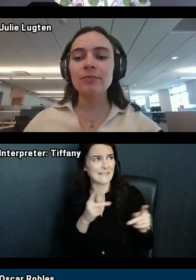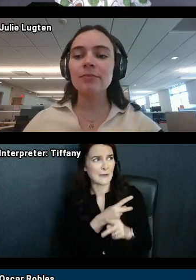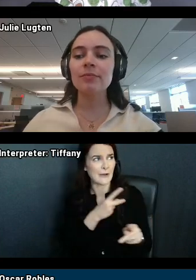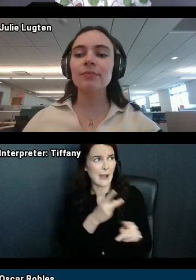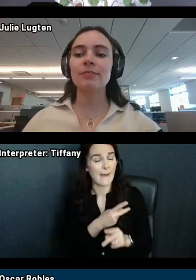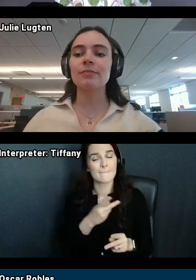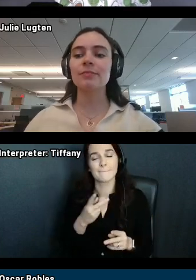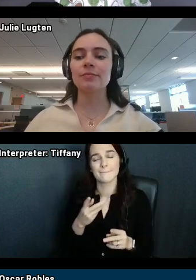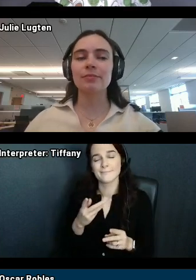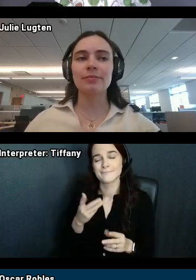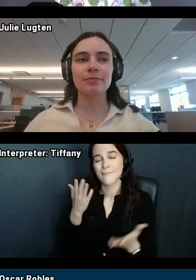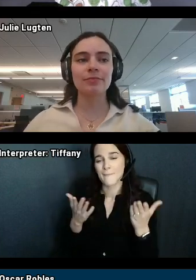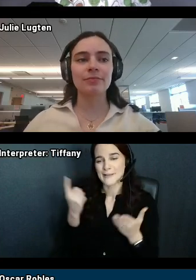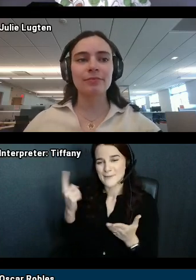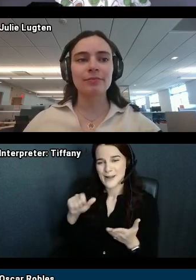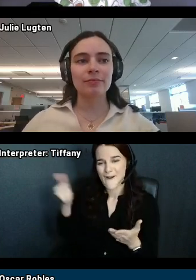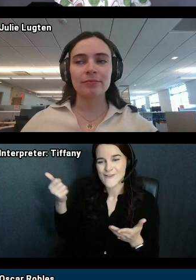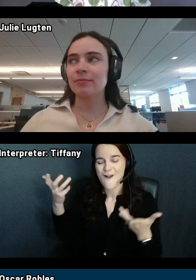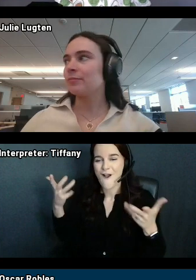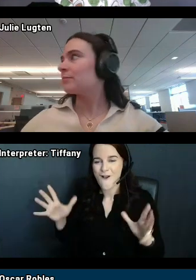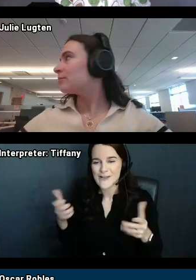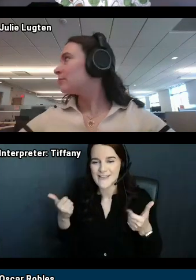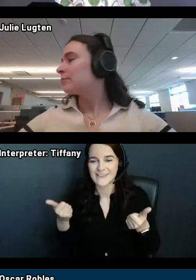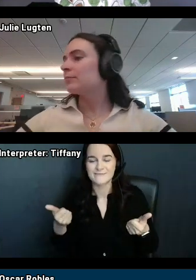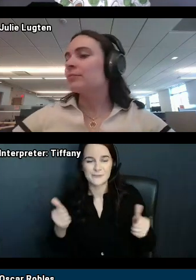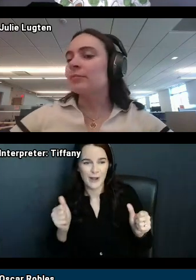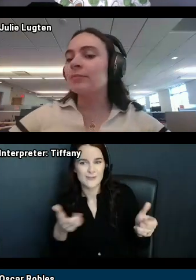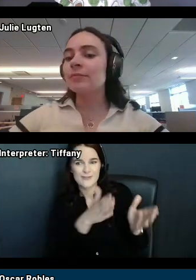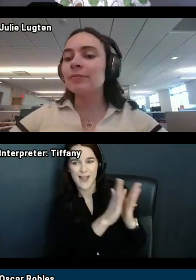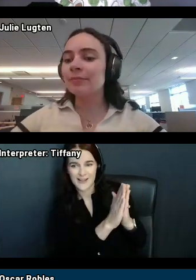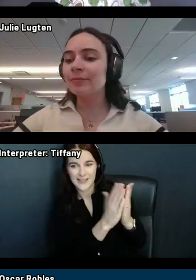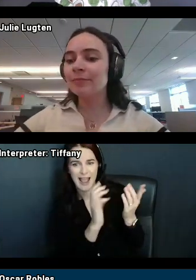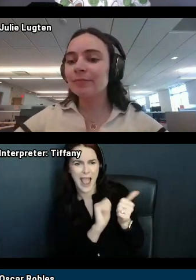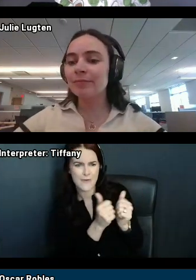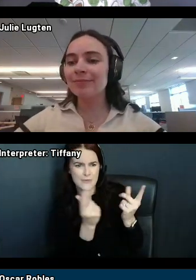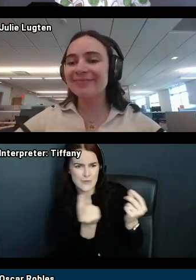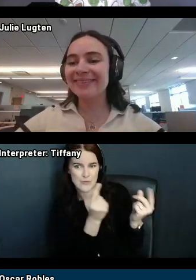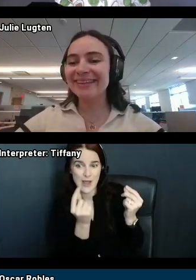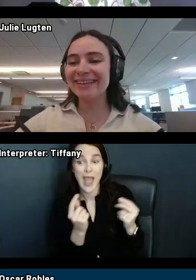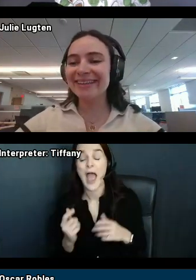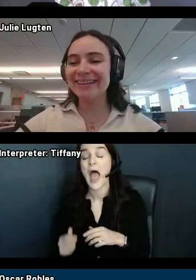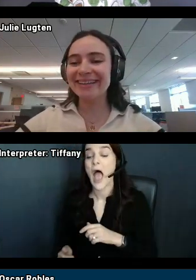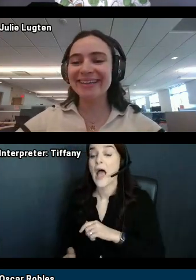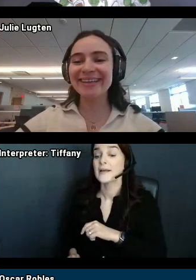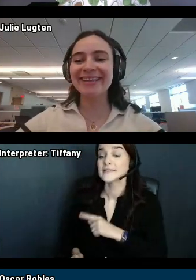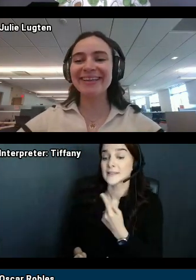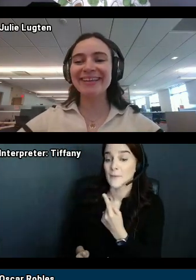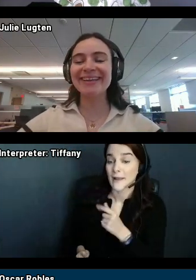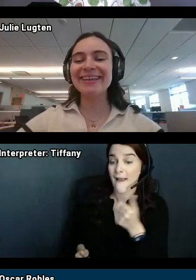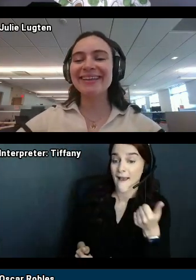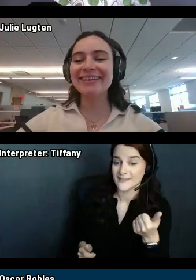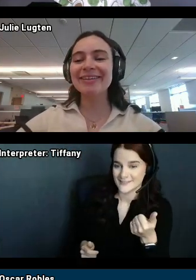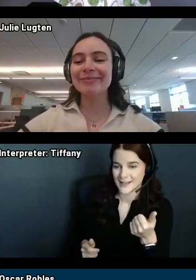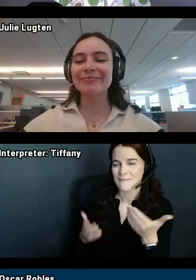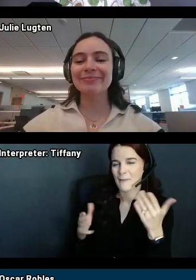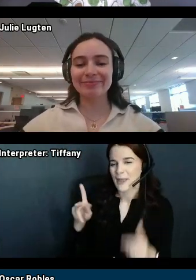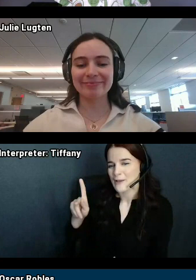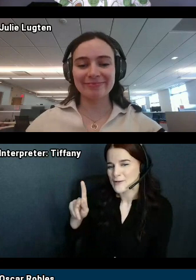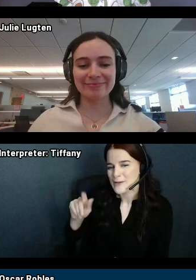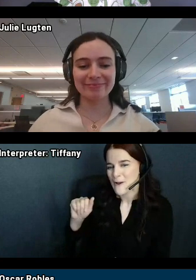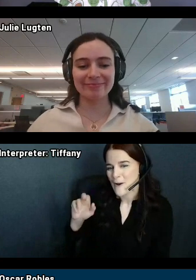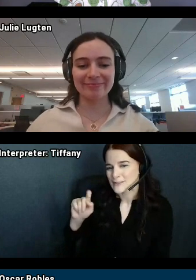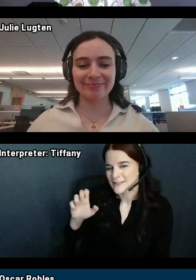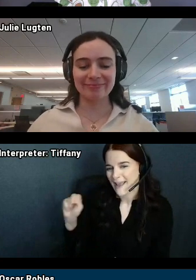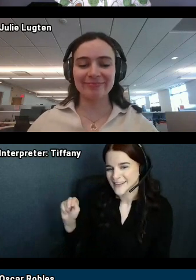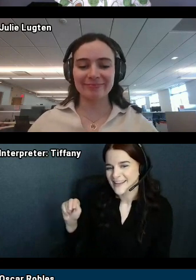it in the HubSpot community, and somebody else, probably Karsten, the really helpful German man who has great replies to a ton